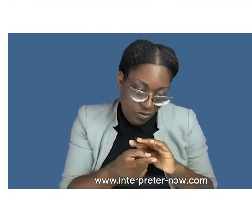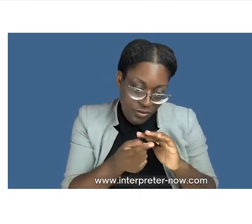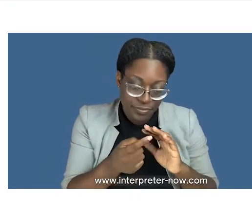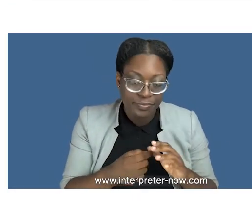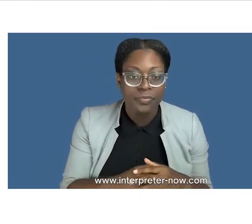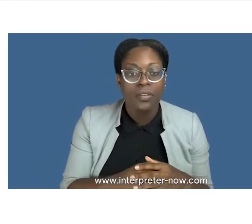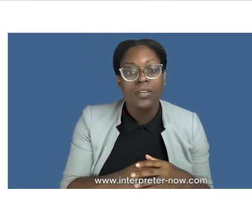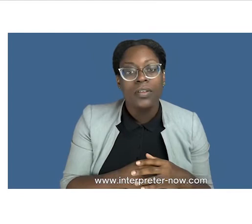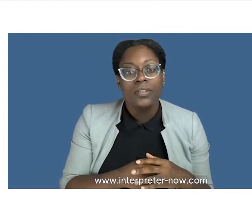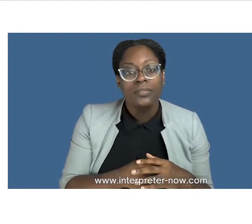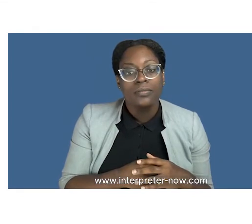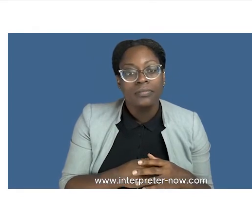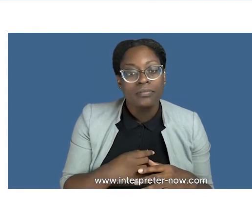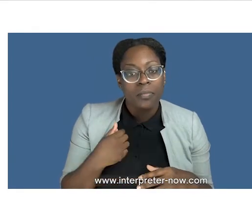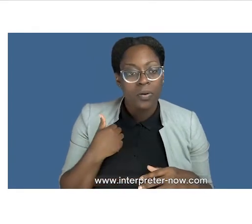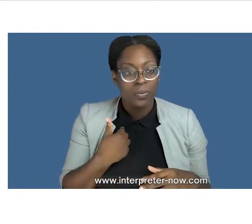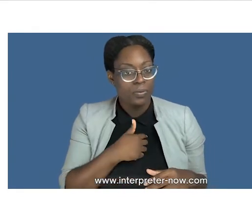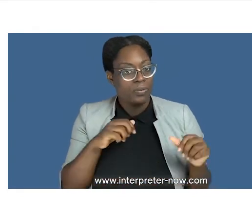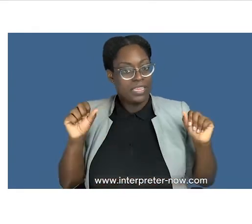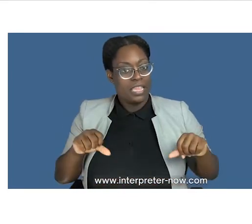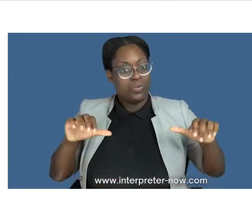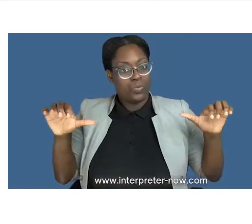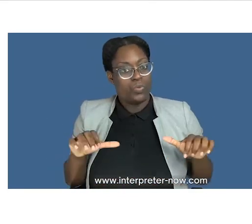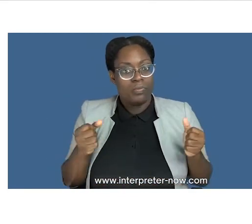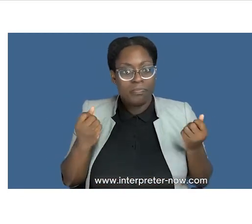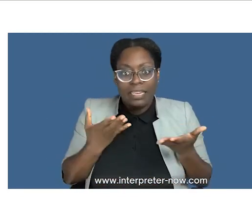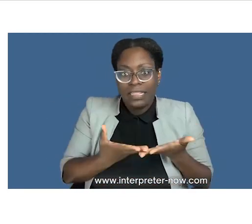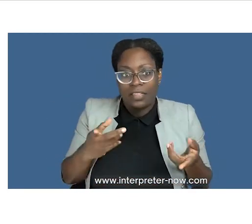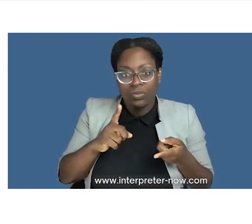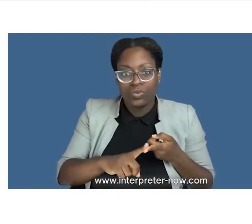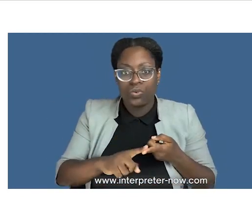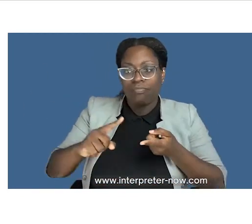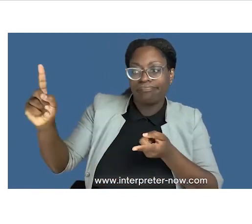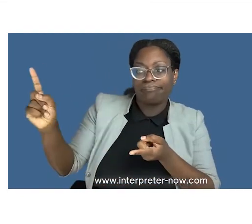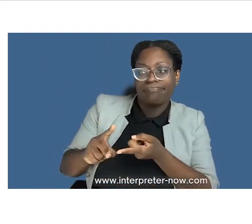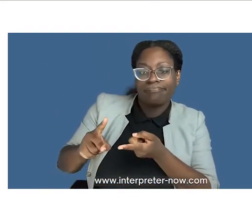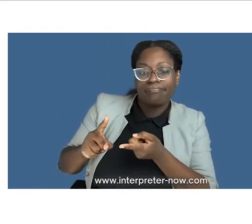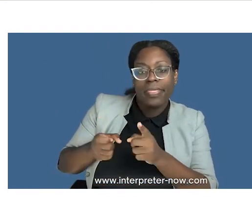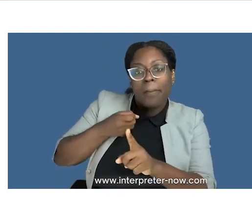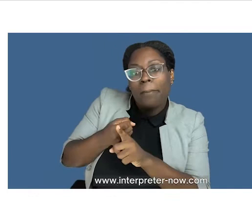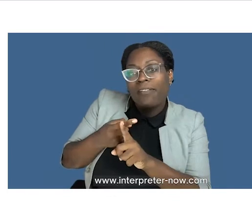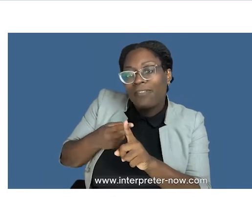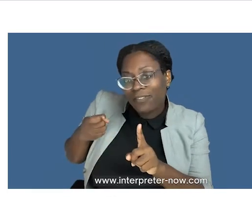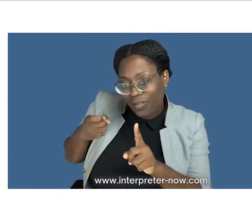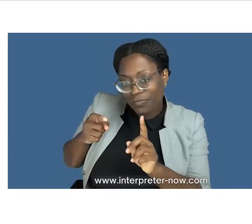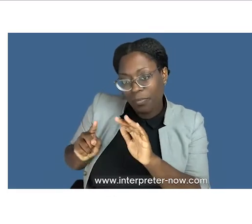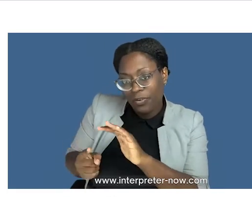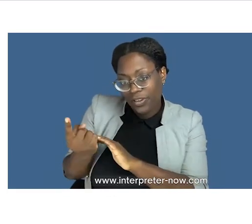interventions. And then microaffirmations are little ways that we can counter the impact